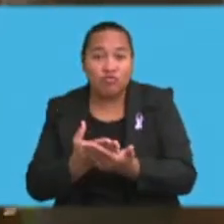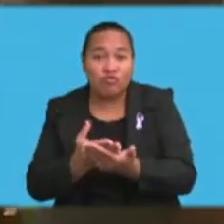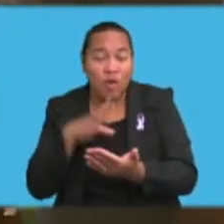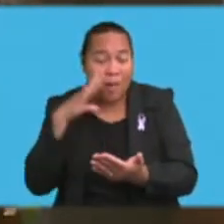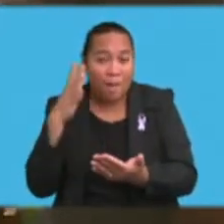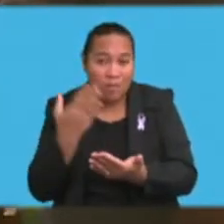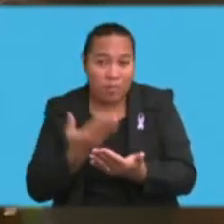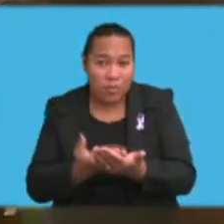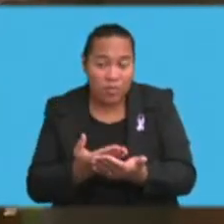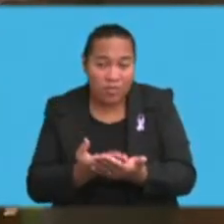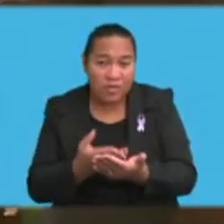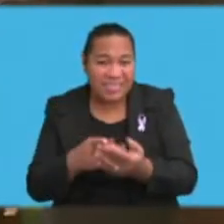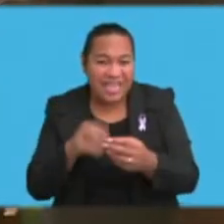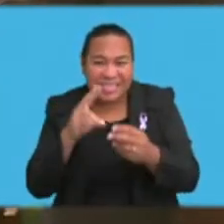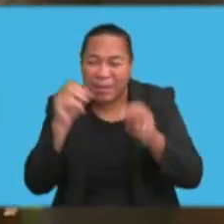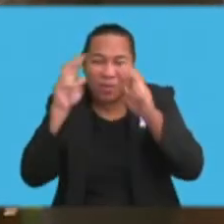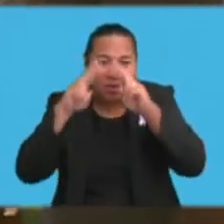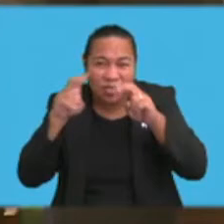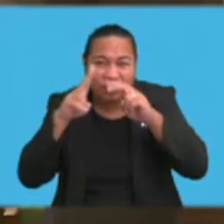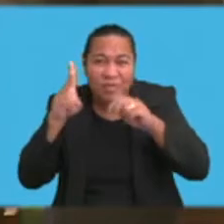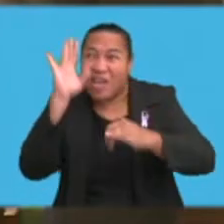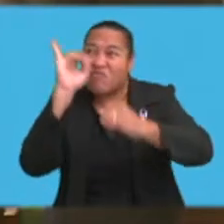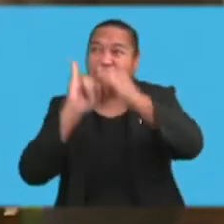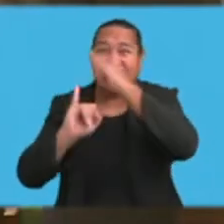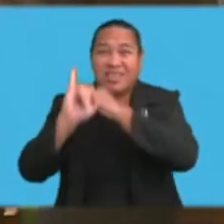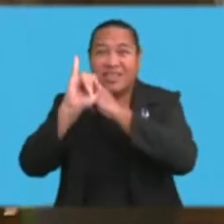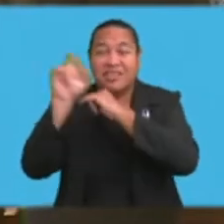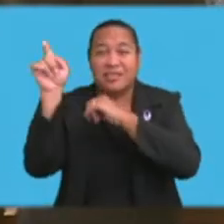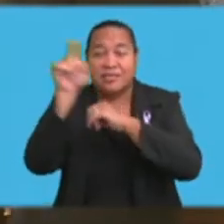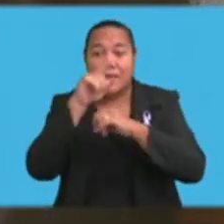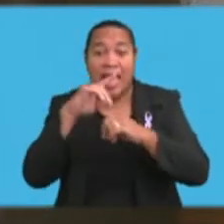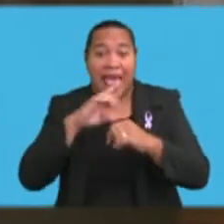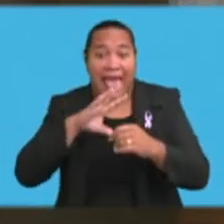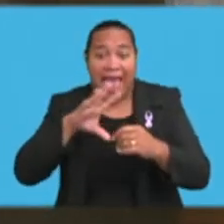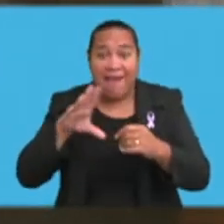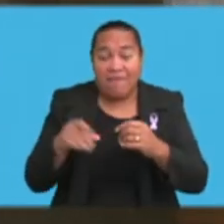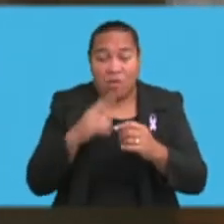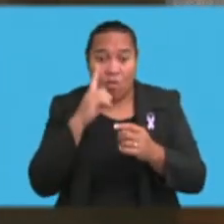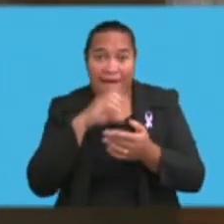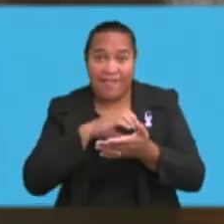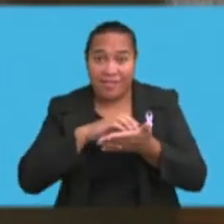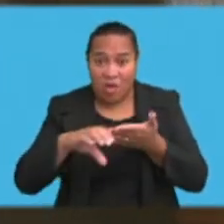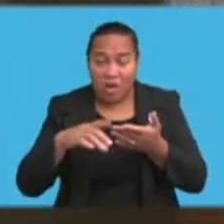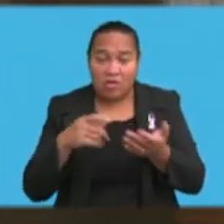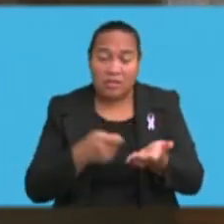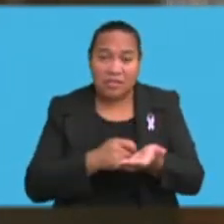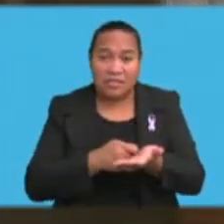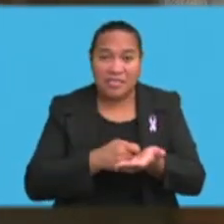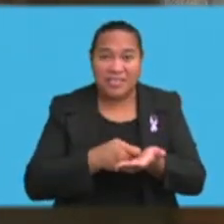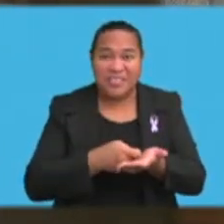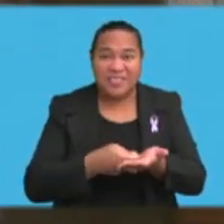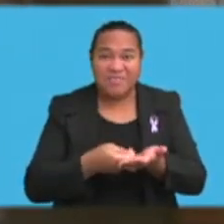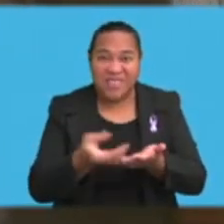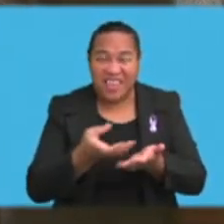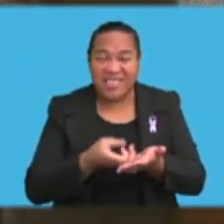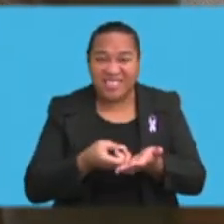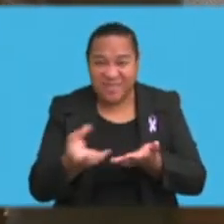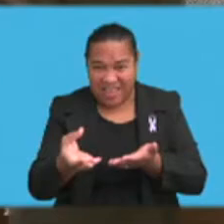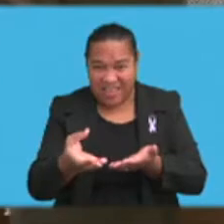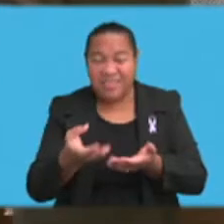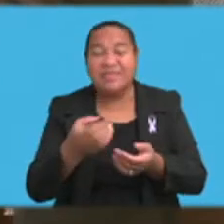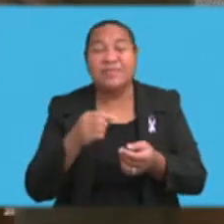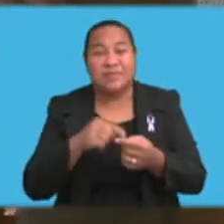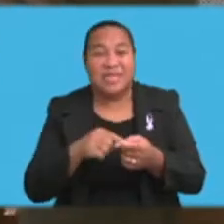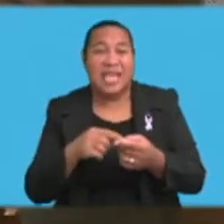research provided internationally that every $1 you spend on safety and health, $1 that you invest in safety and